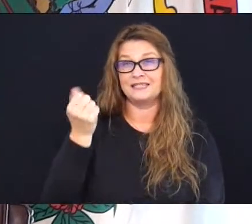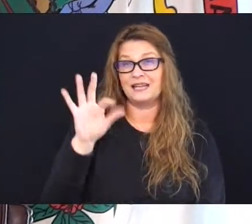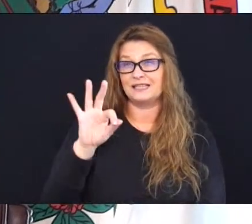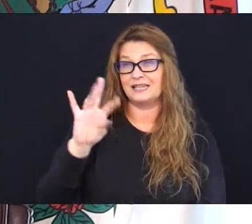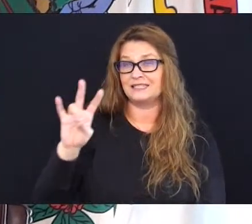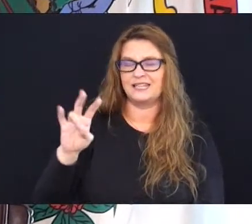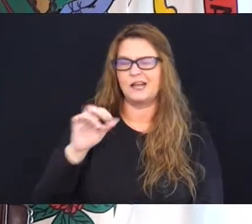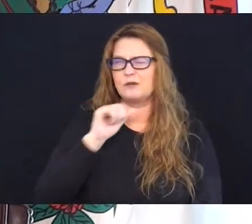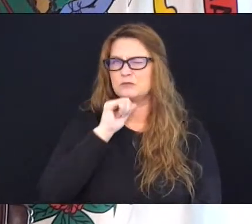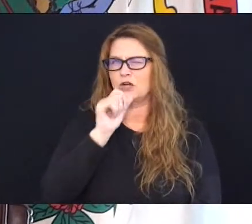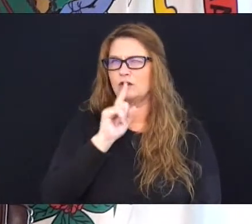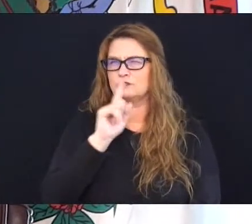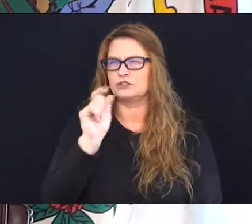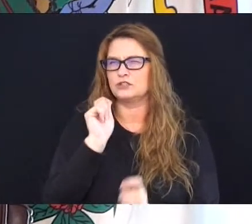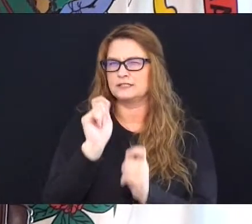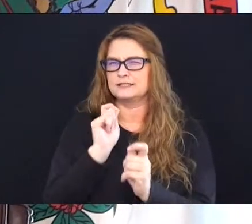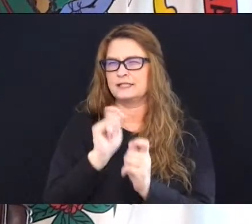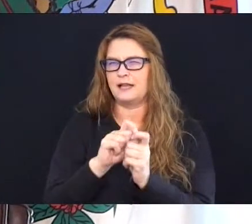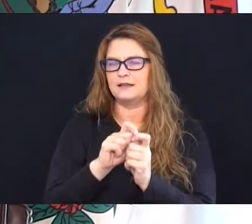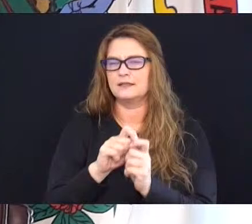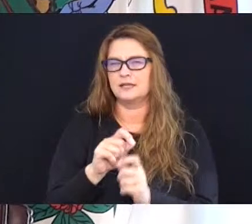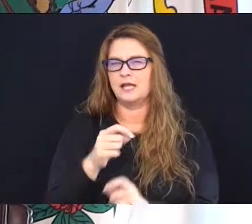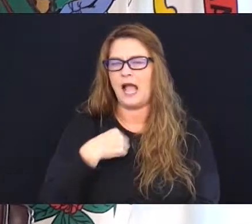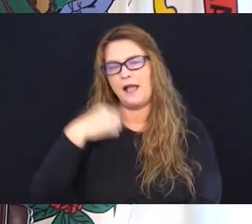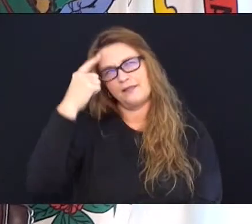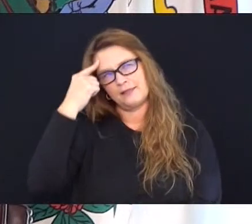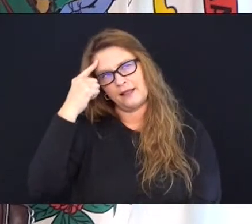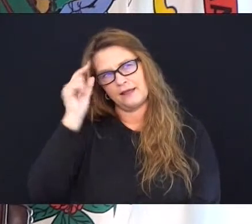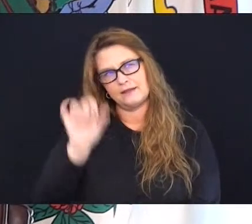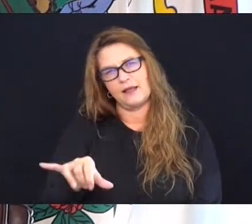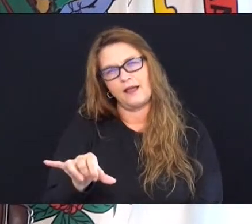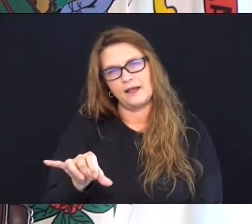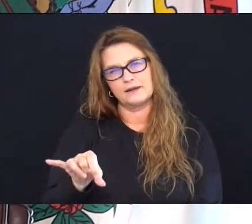I don't know that for positive, but I think that's what it was.